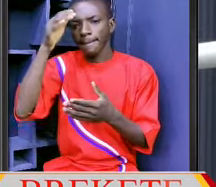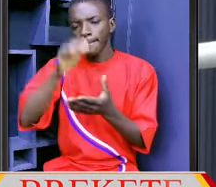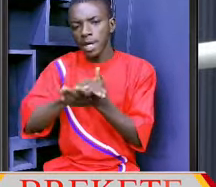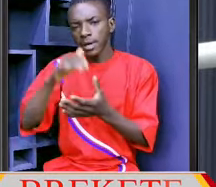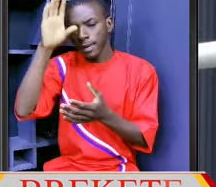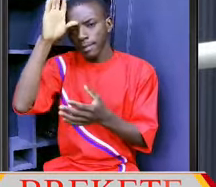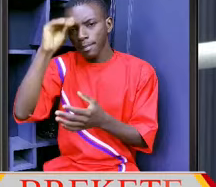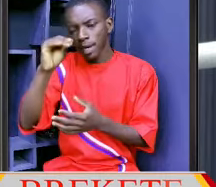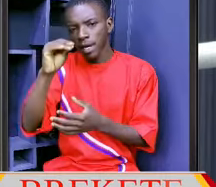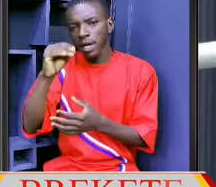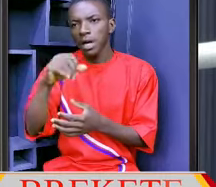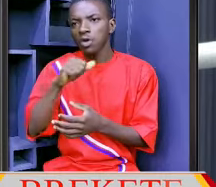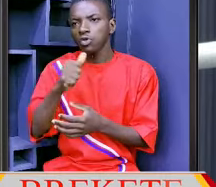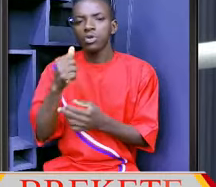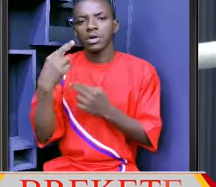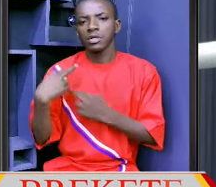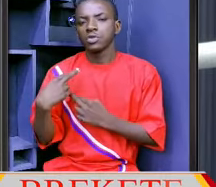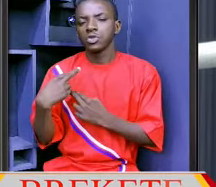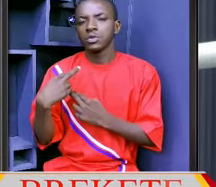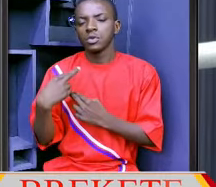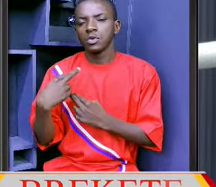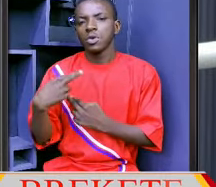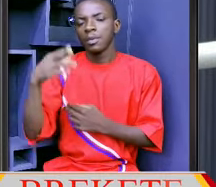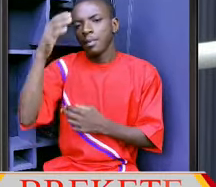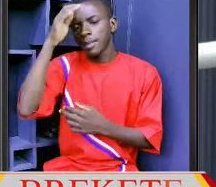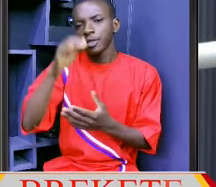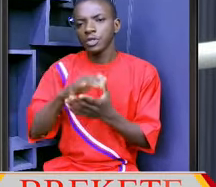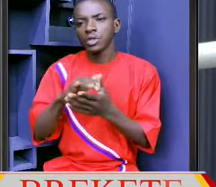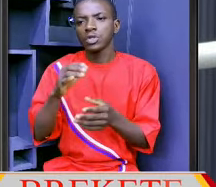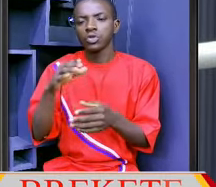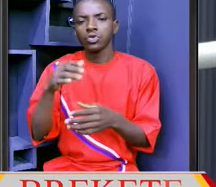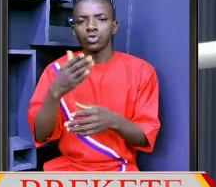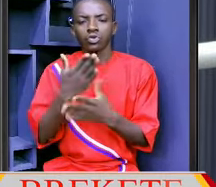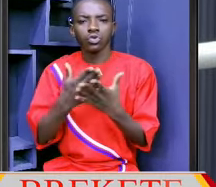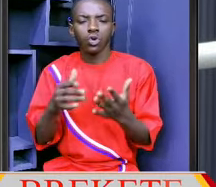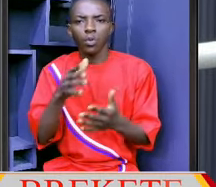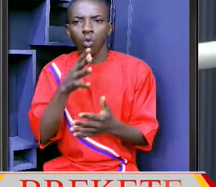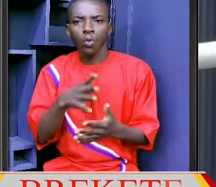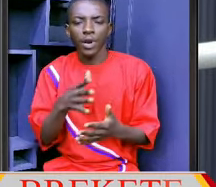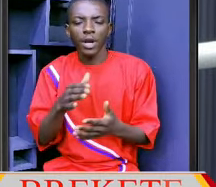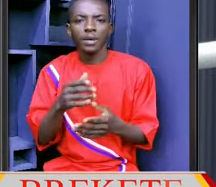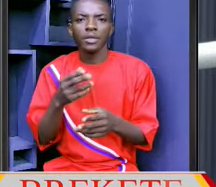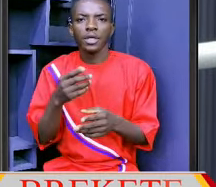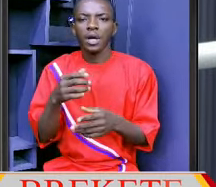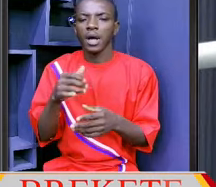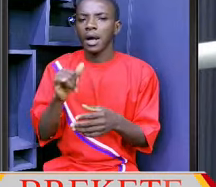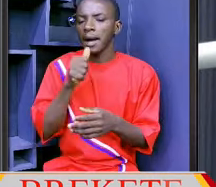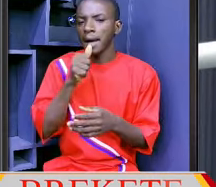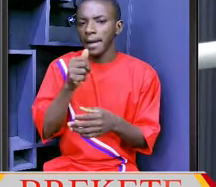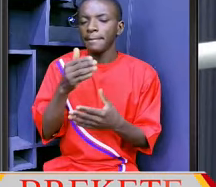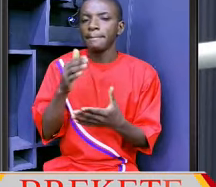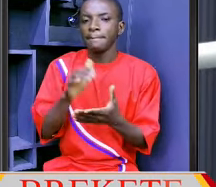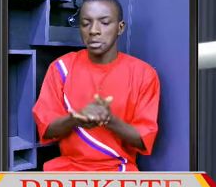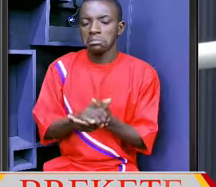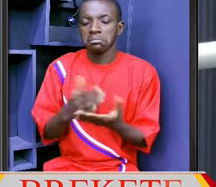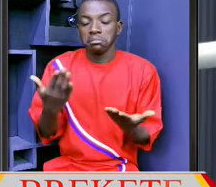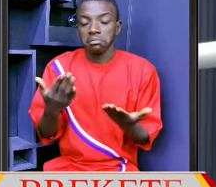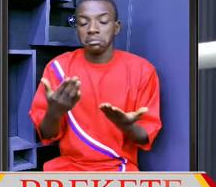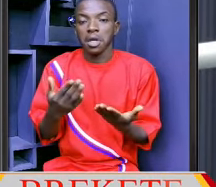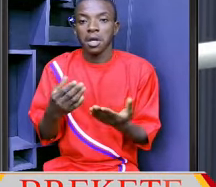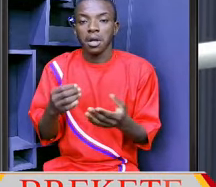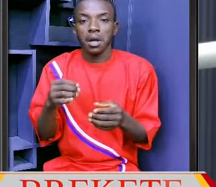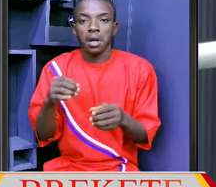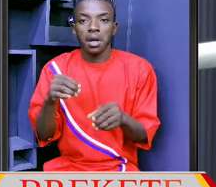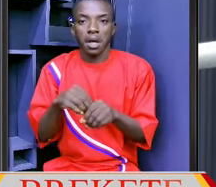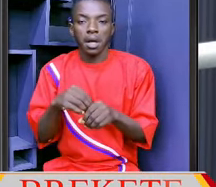are irresponsible married men. Some women are just, you they hear say, I am married,